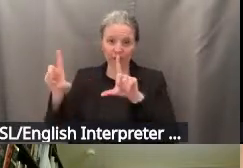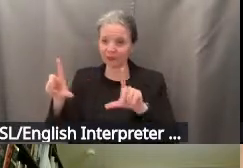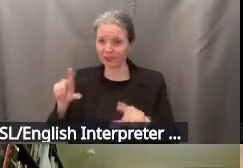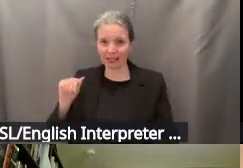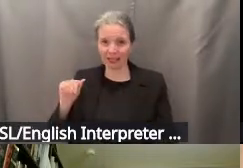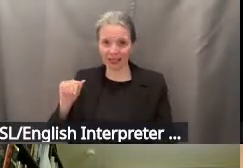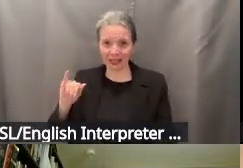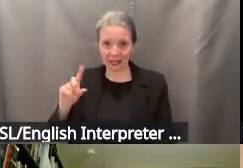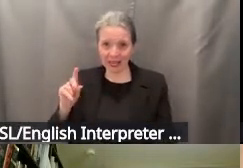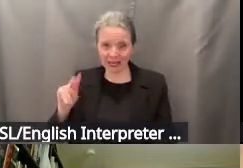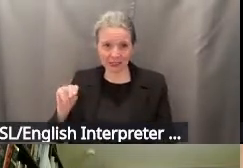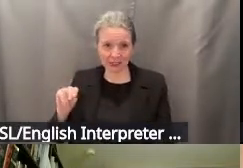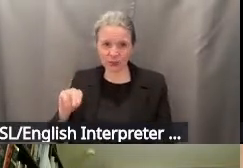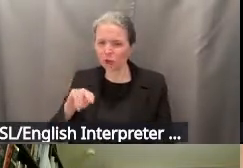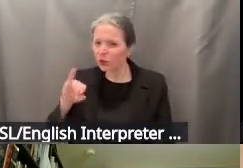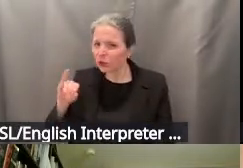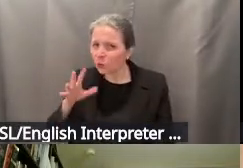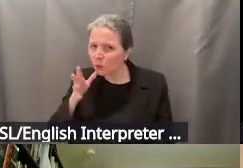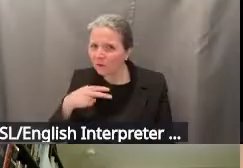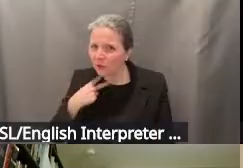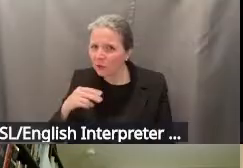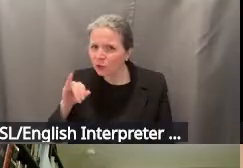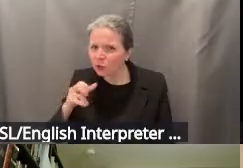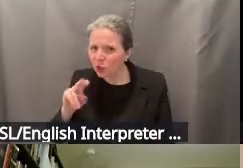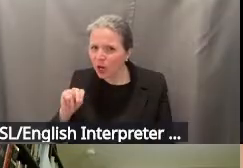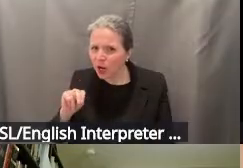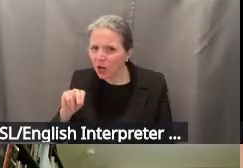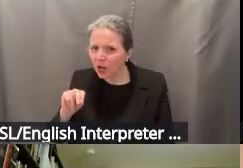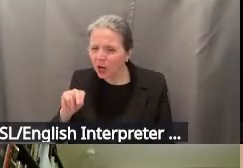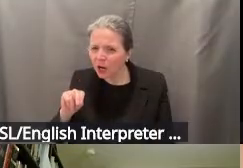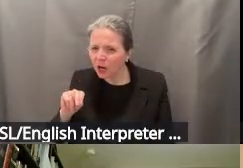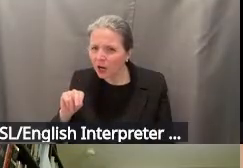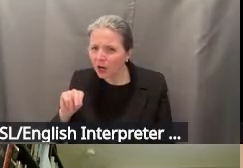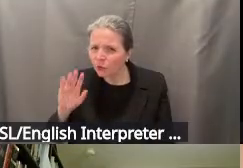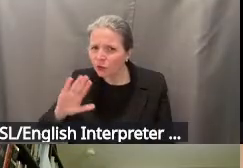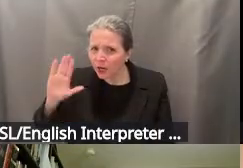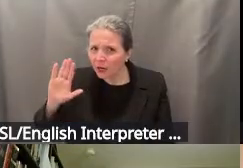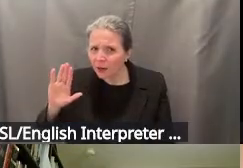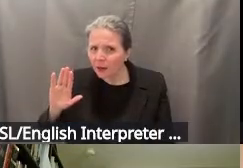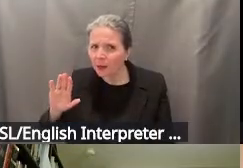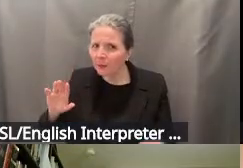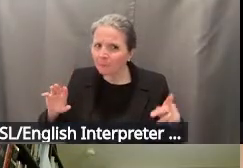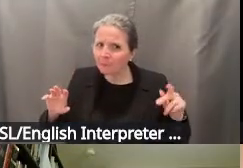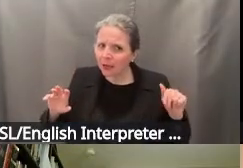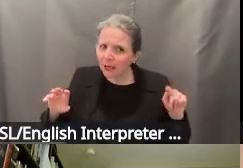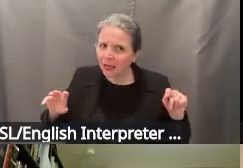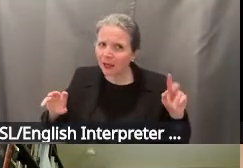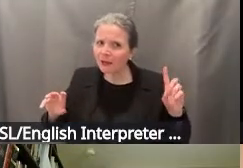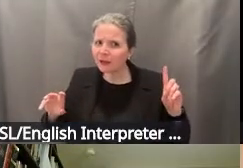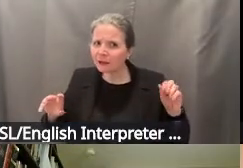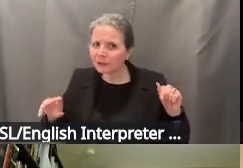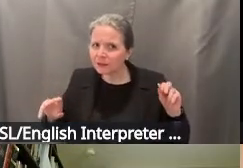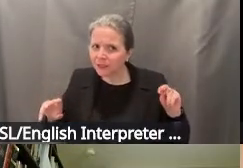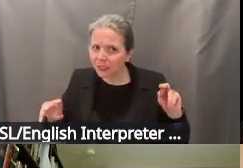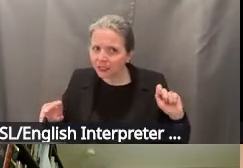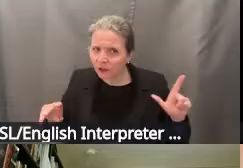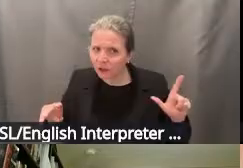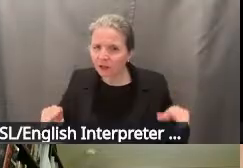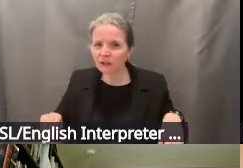Aiden. John Gardner. I don't know if John Rose raised their hand, but they Pat, have. Daniel. Meg has.